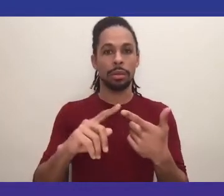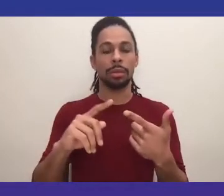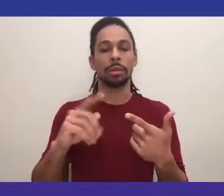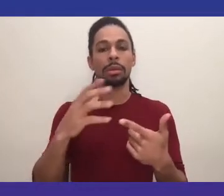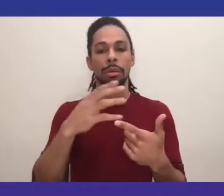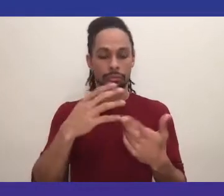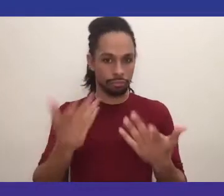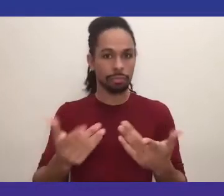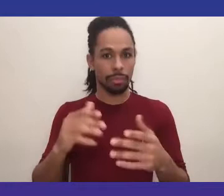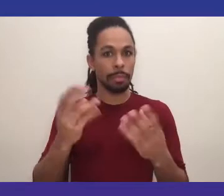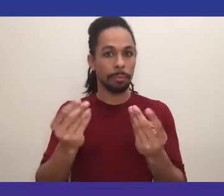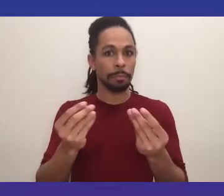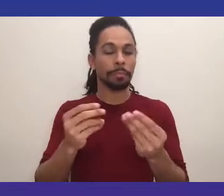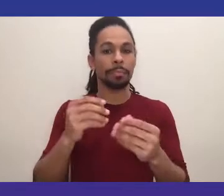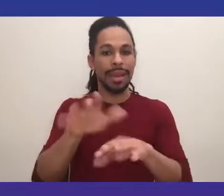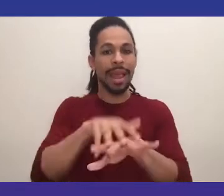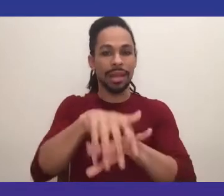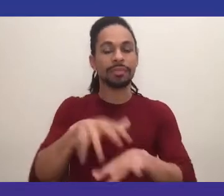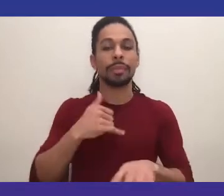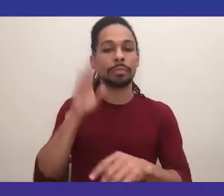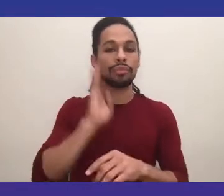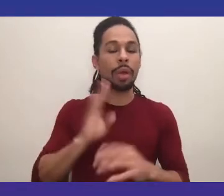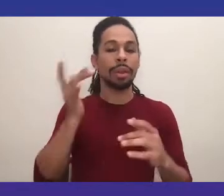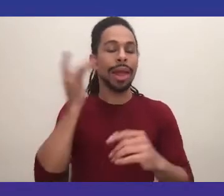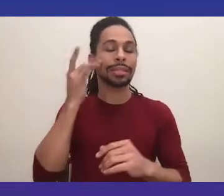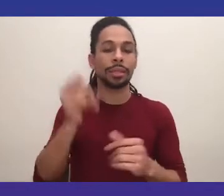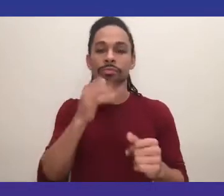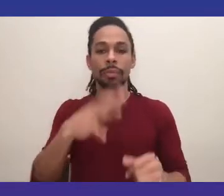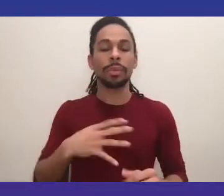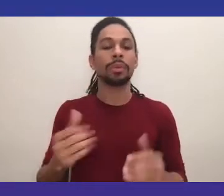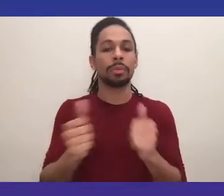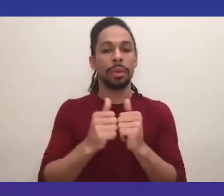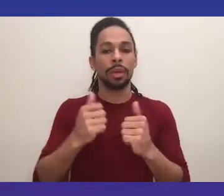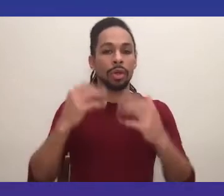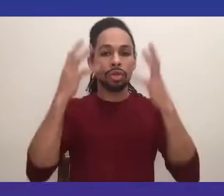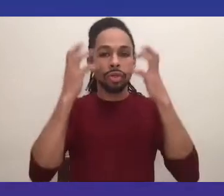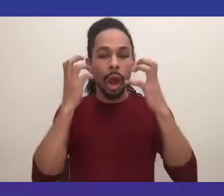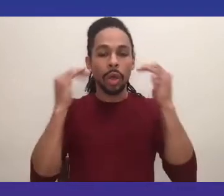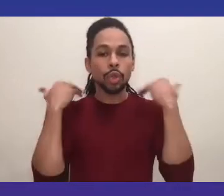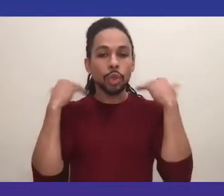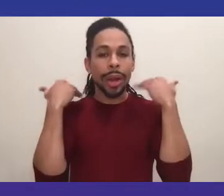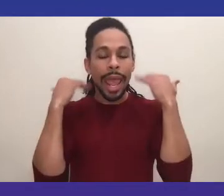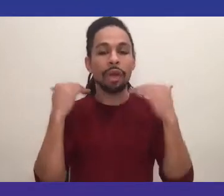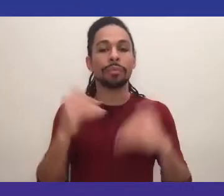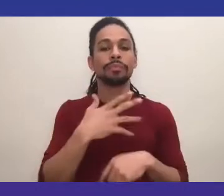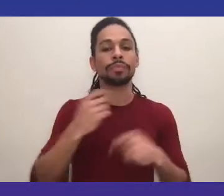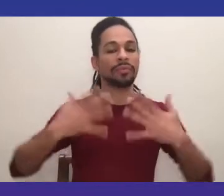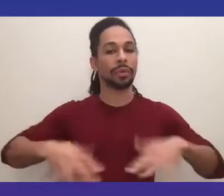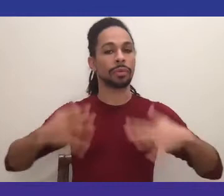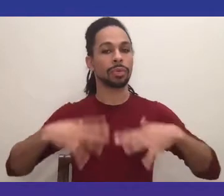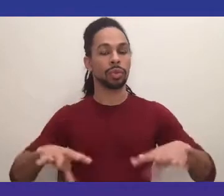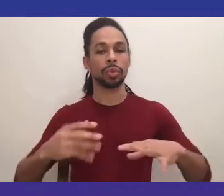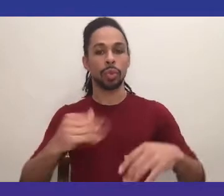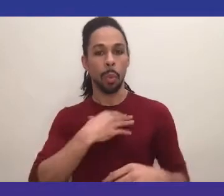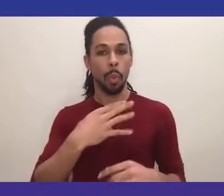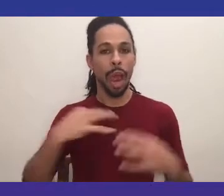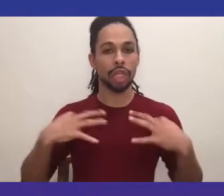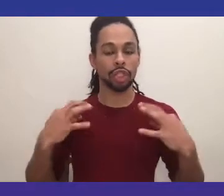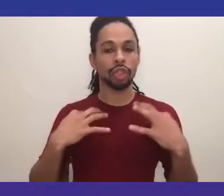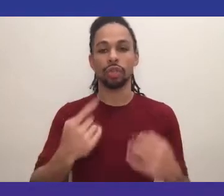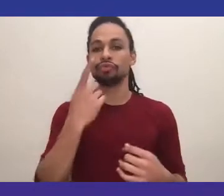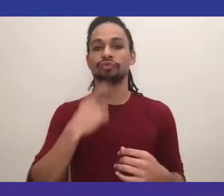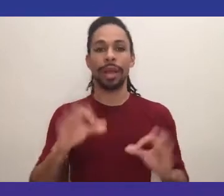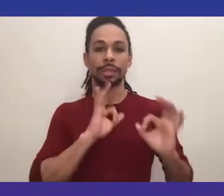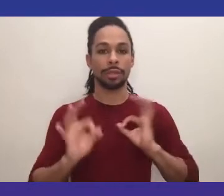light-skinned woman with dark, short hair, wearing a white shirt with red dots and